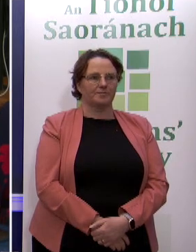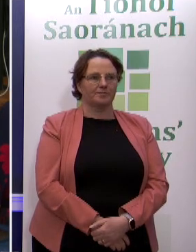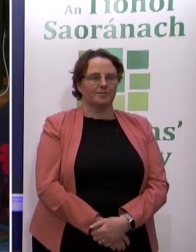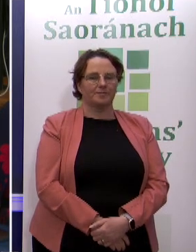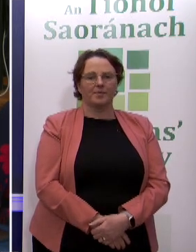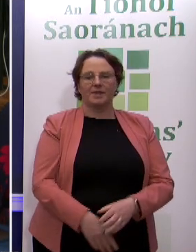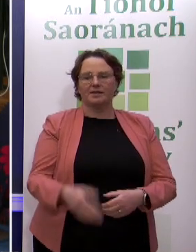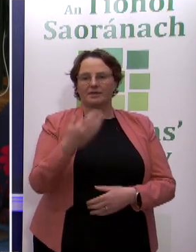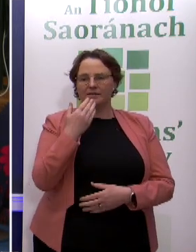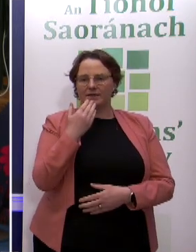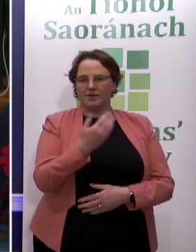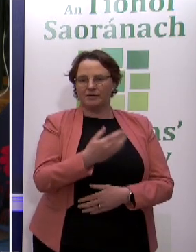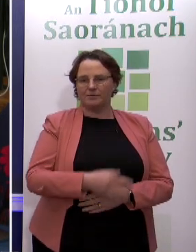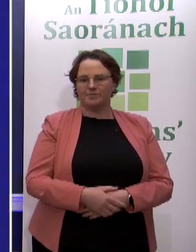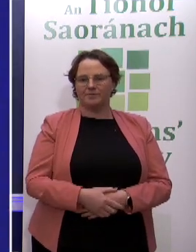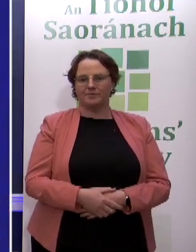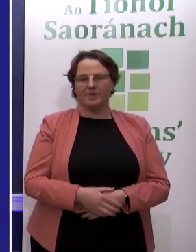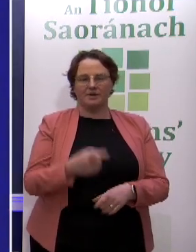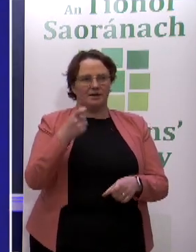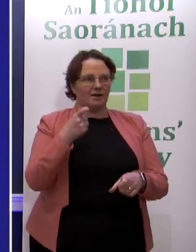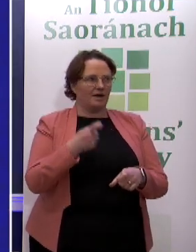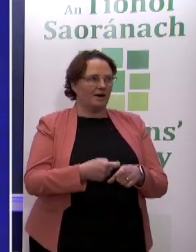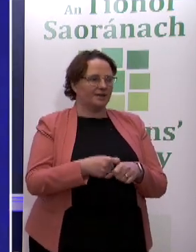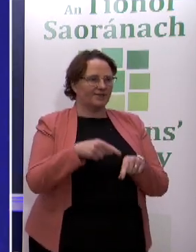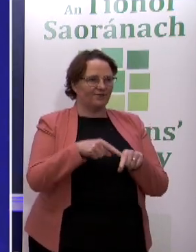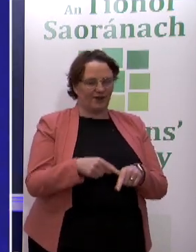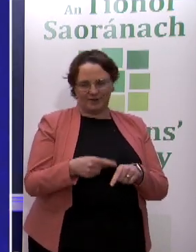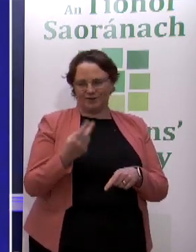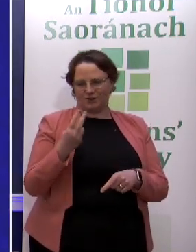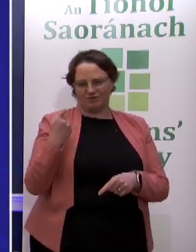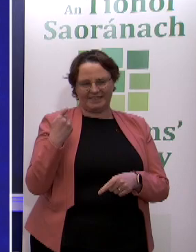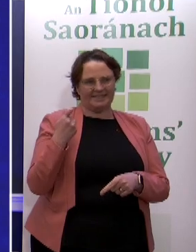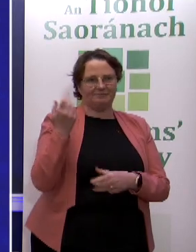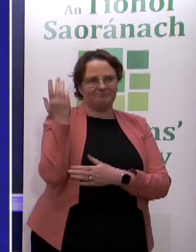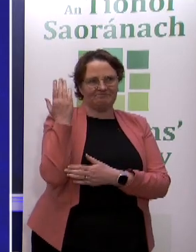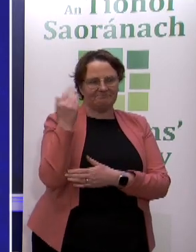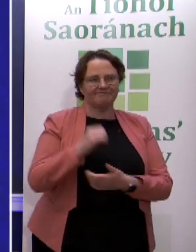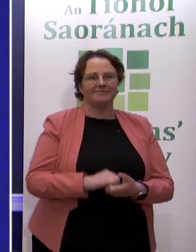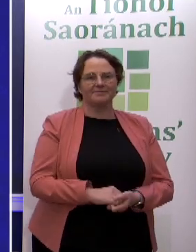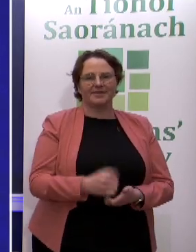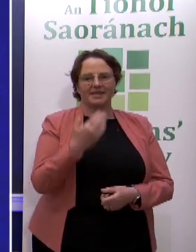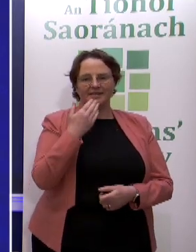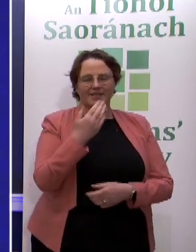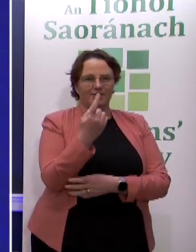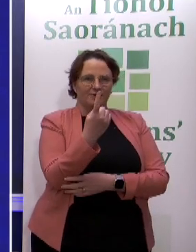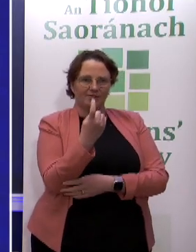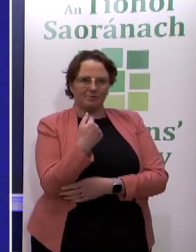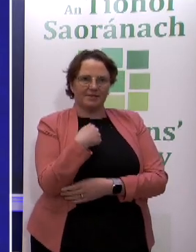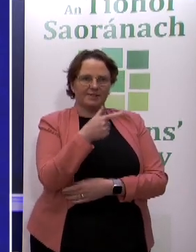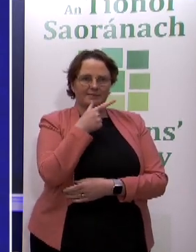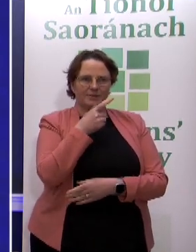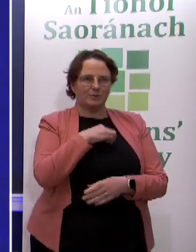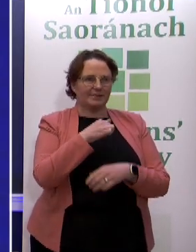Thanks very much, and it's a hard act to follow those two previous presentations, but thank you for inviting me to speak today.